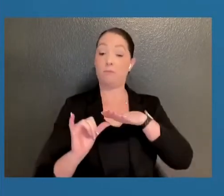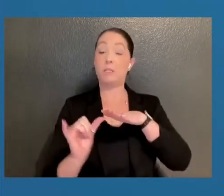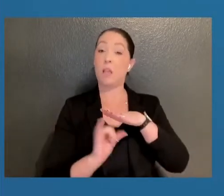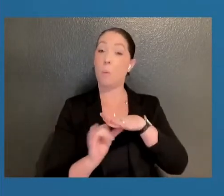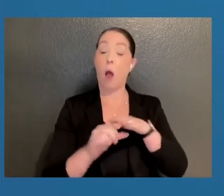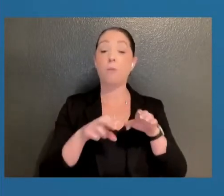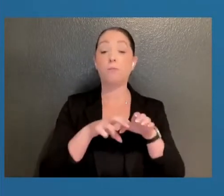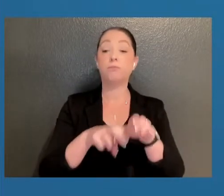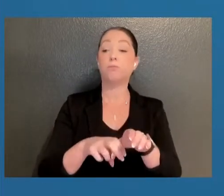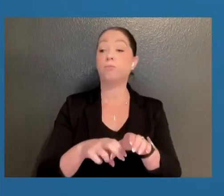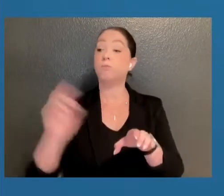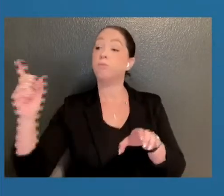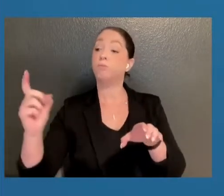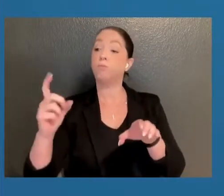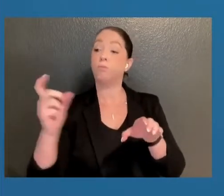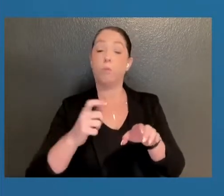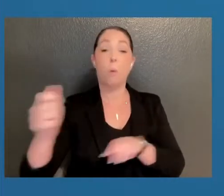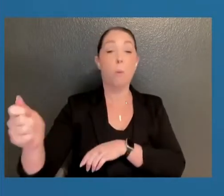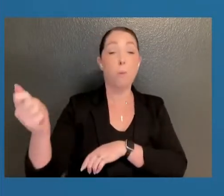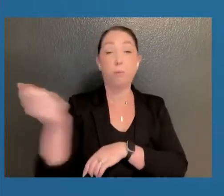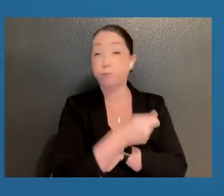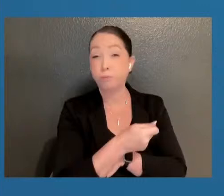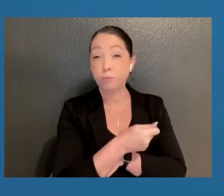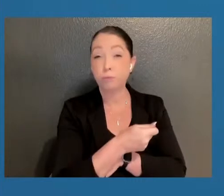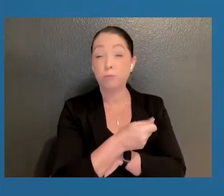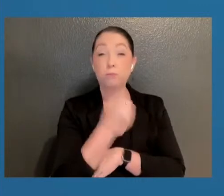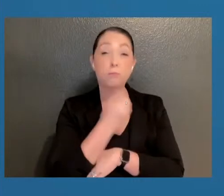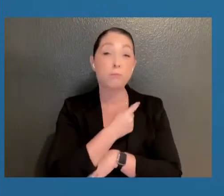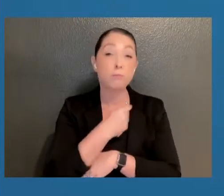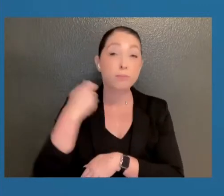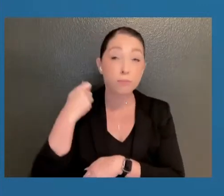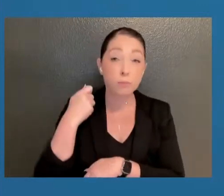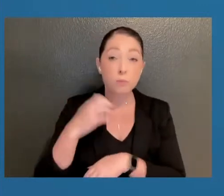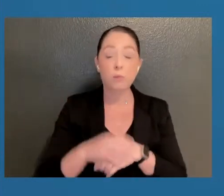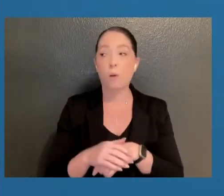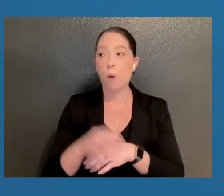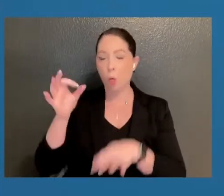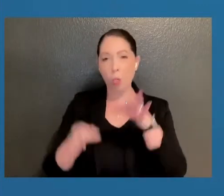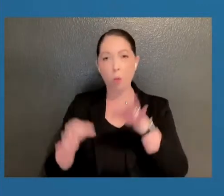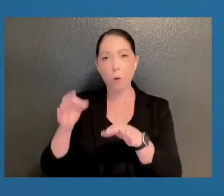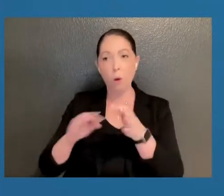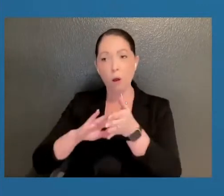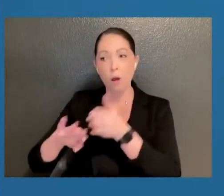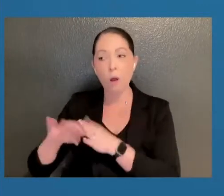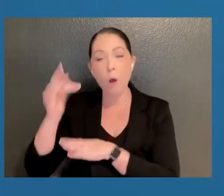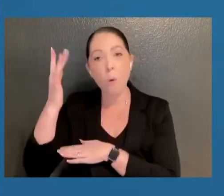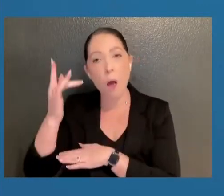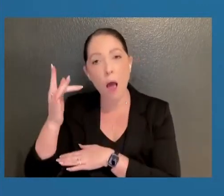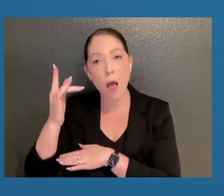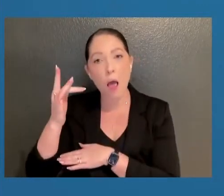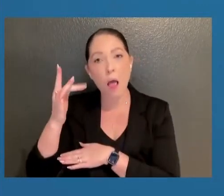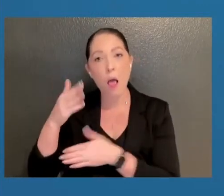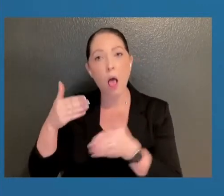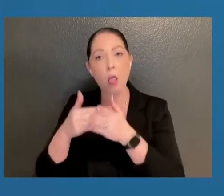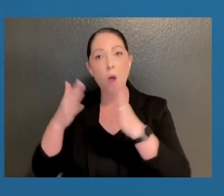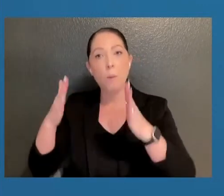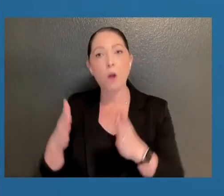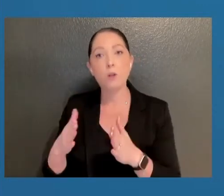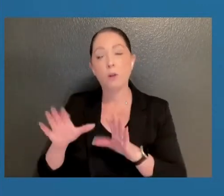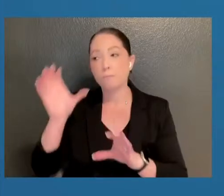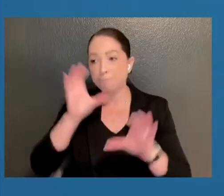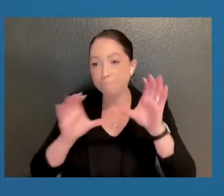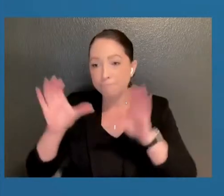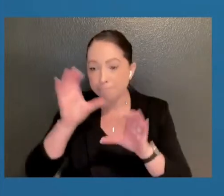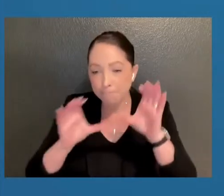and the court had to dismiss the case because they said the prosecutors took too long because they were looking for a medical record from the victim